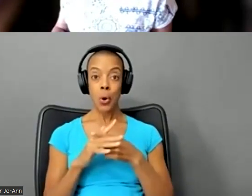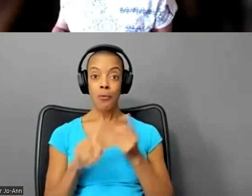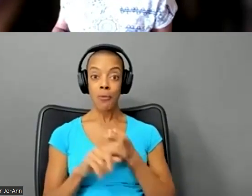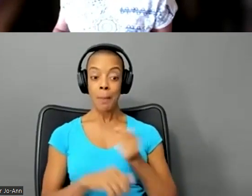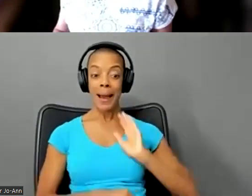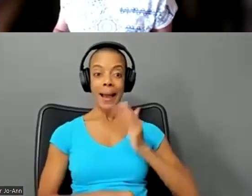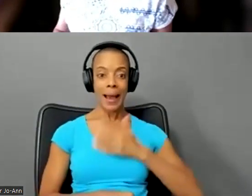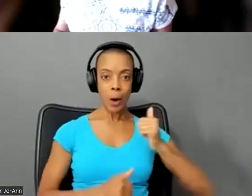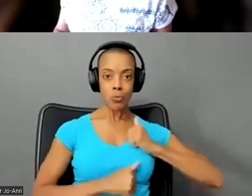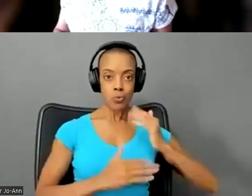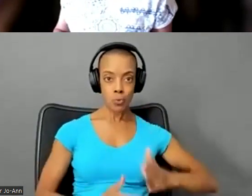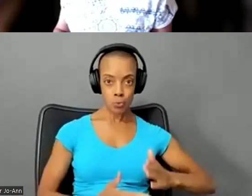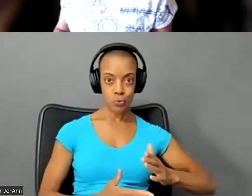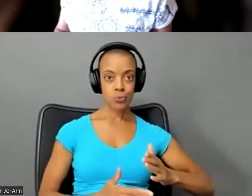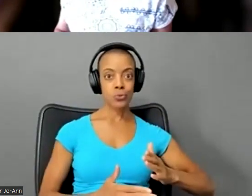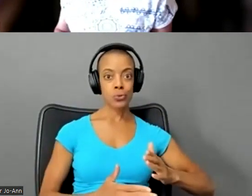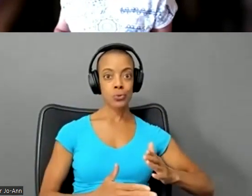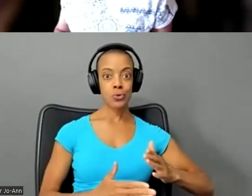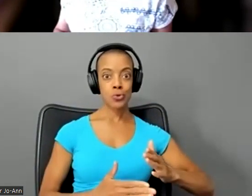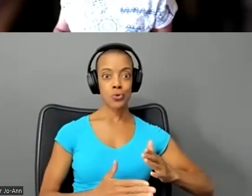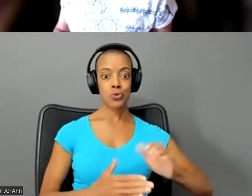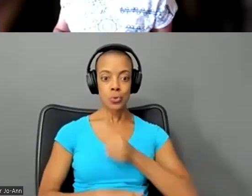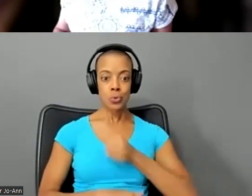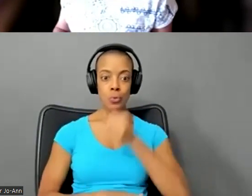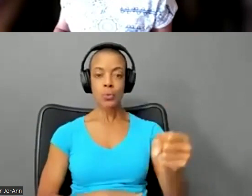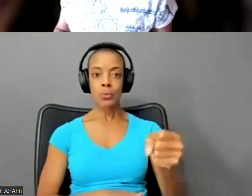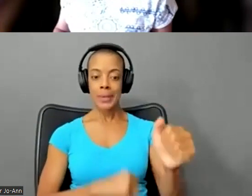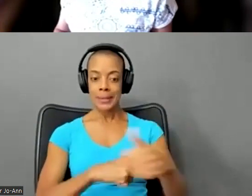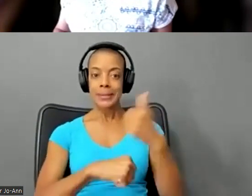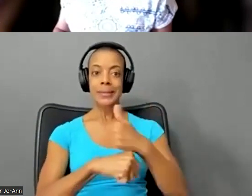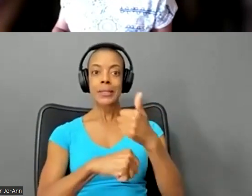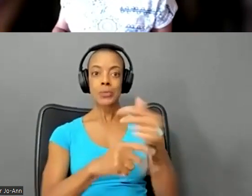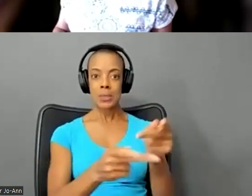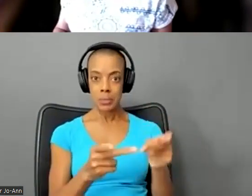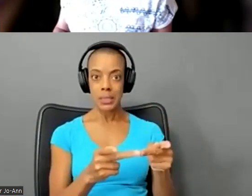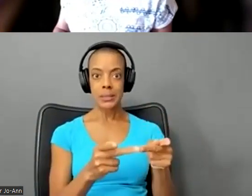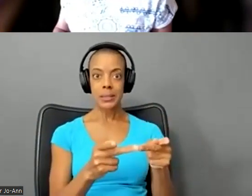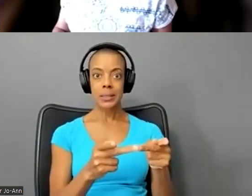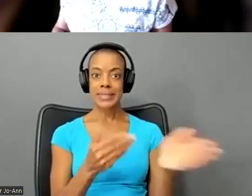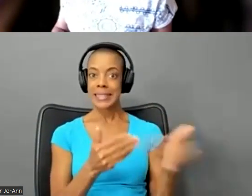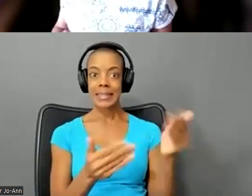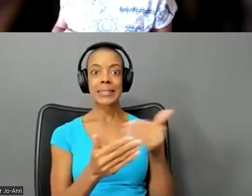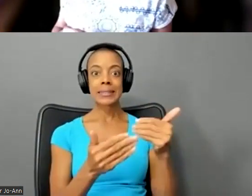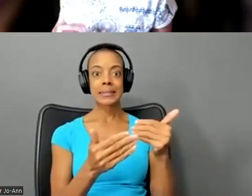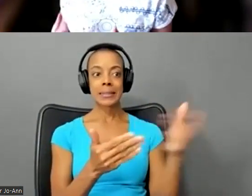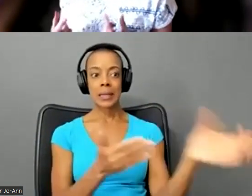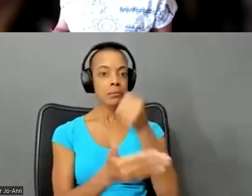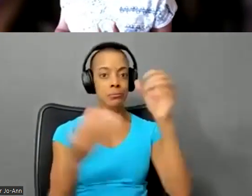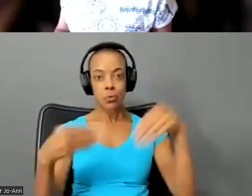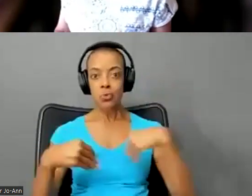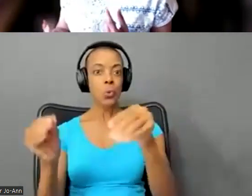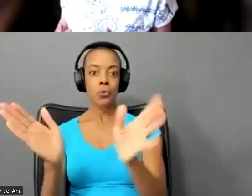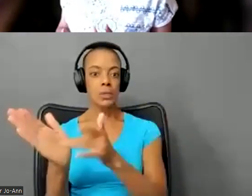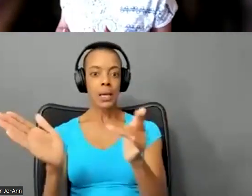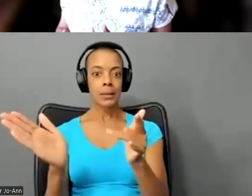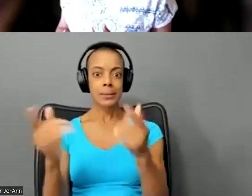puts them in places of vulnerability to be sex trade, to be traded and trafficked. All of